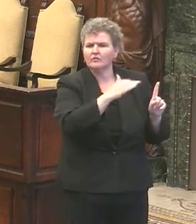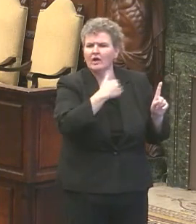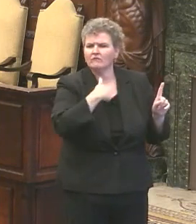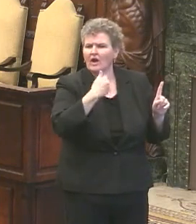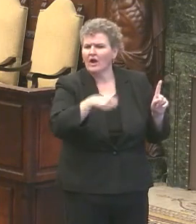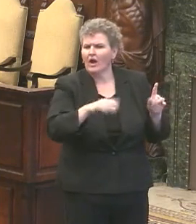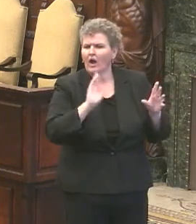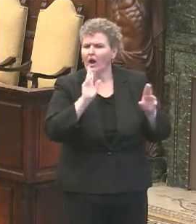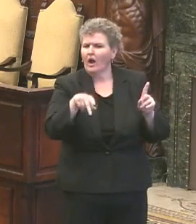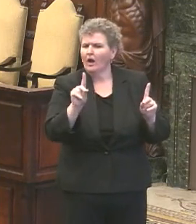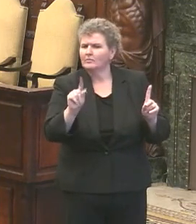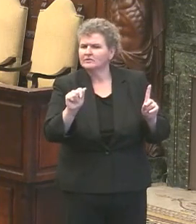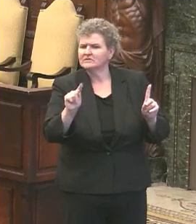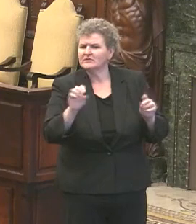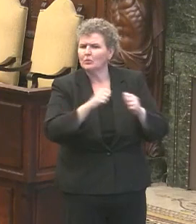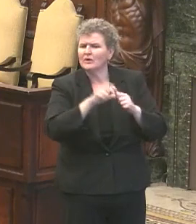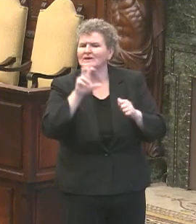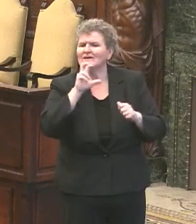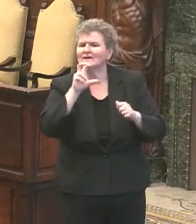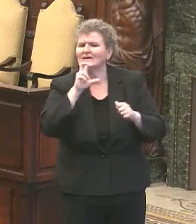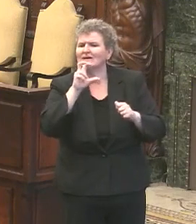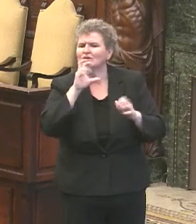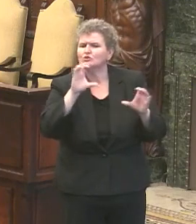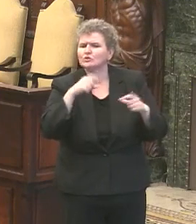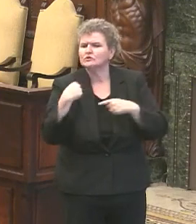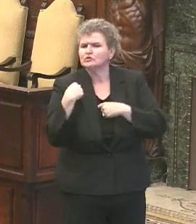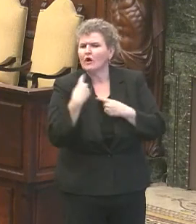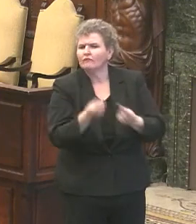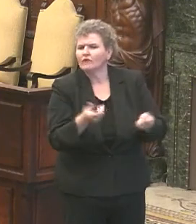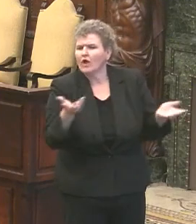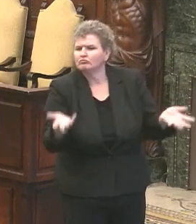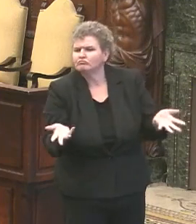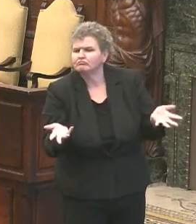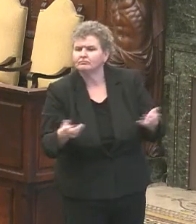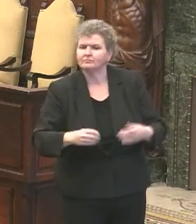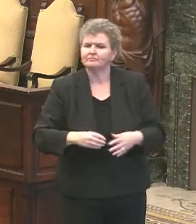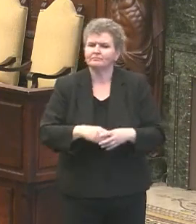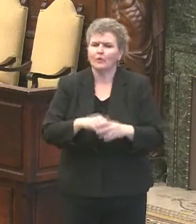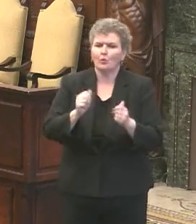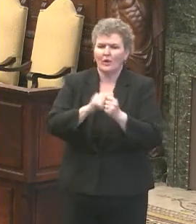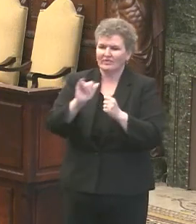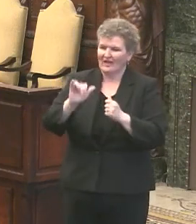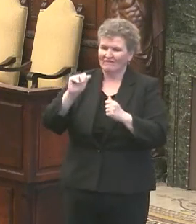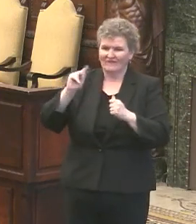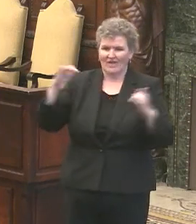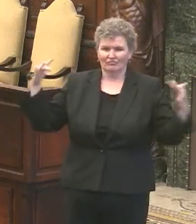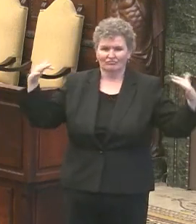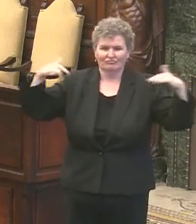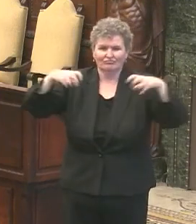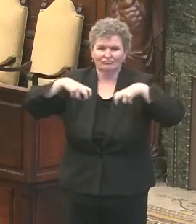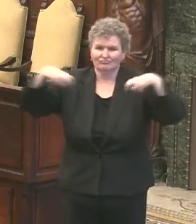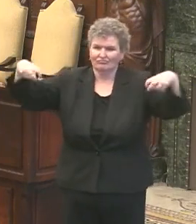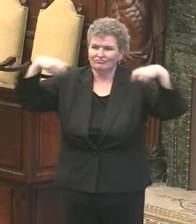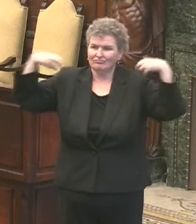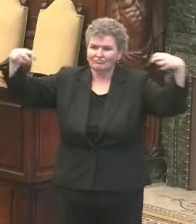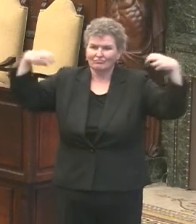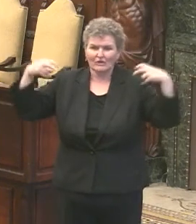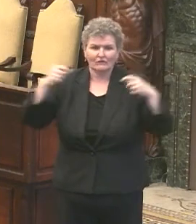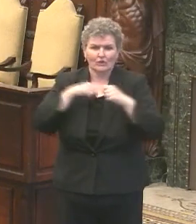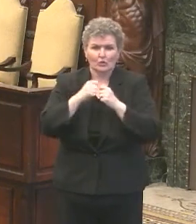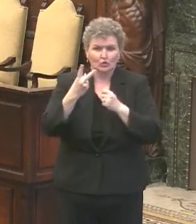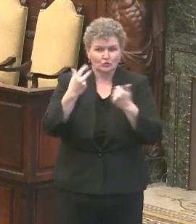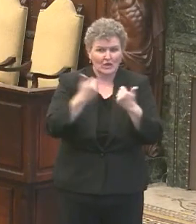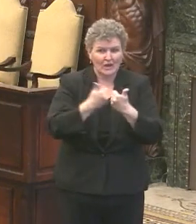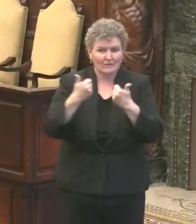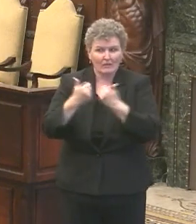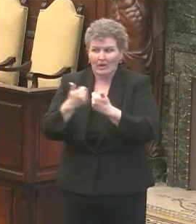how the Eagles have done so far with about them allowing the fans in through the first two home games so far? Any result of any